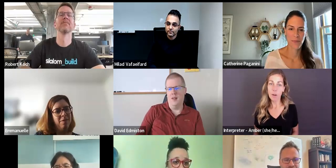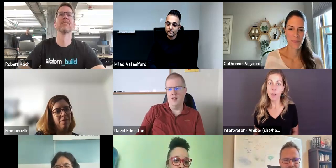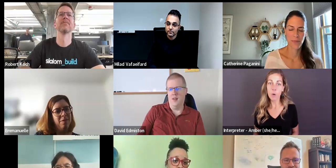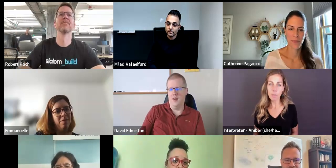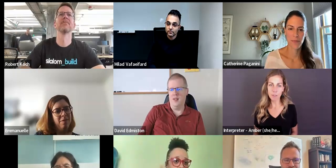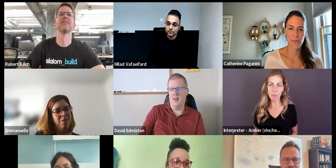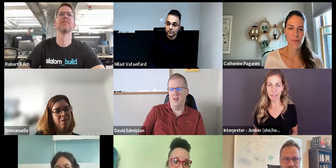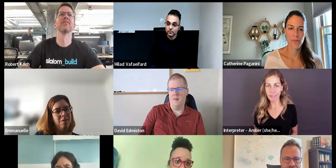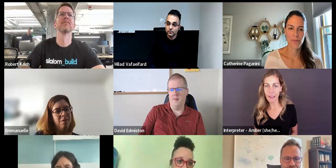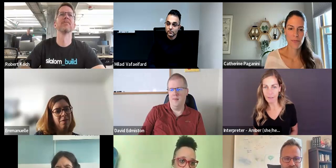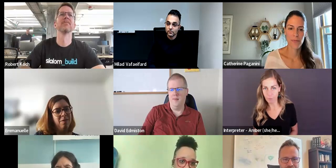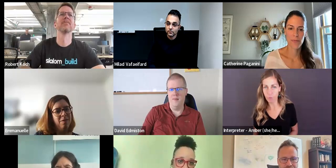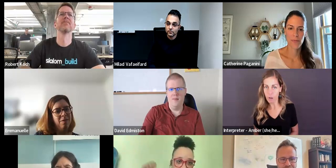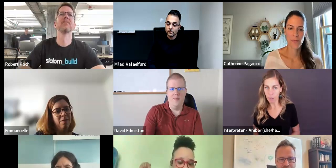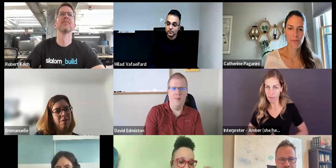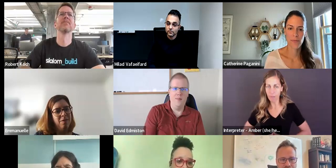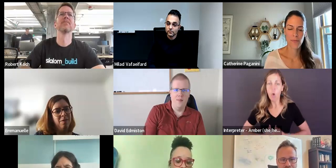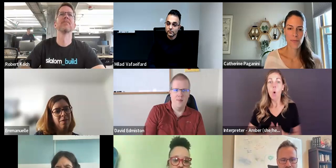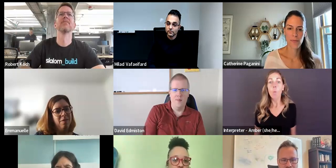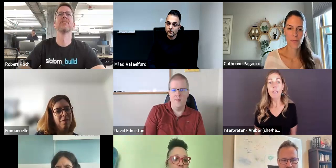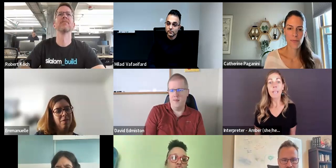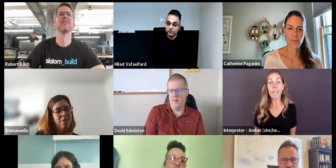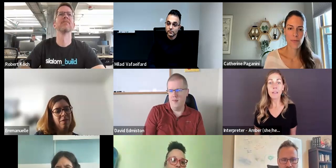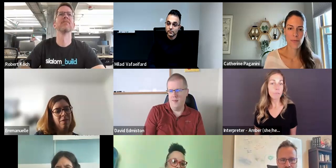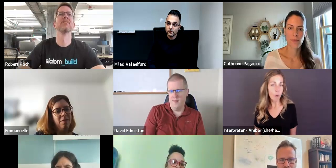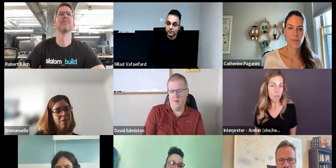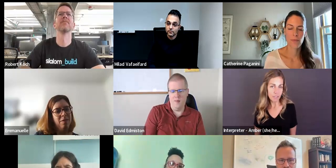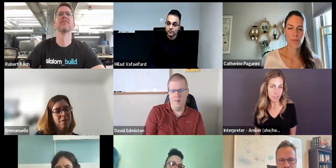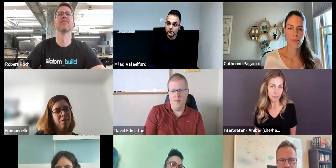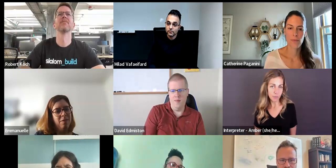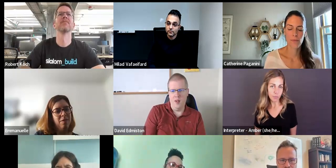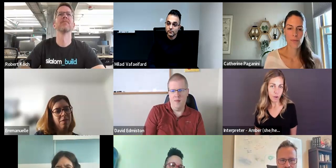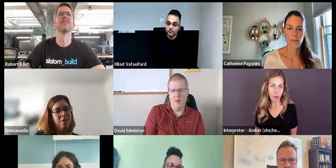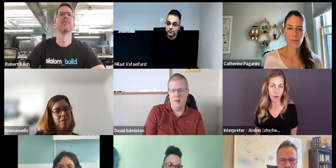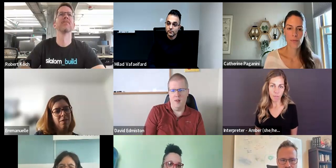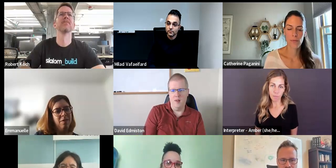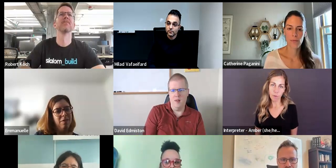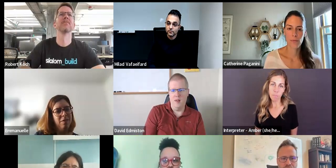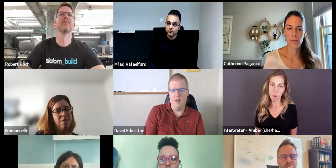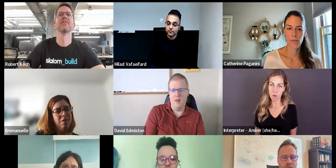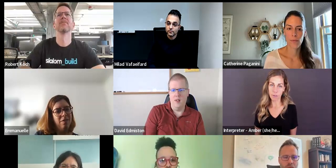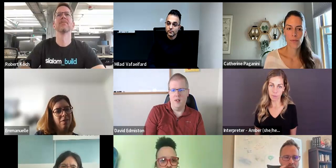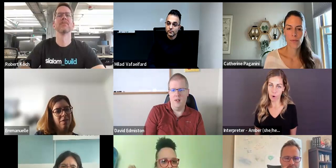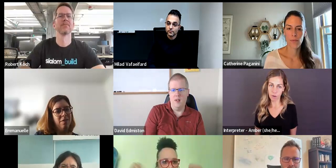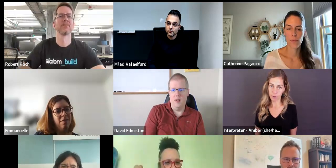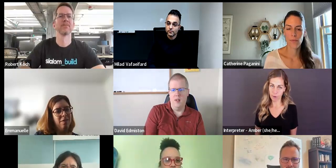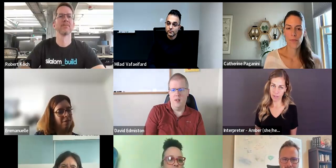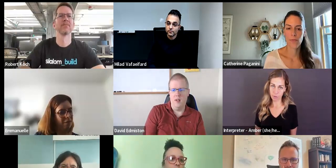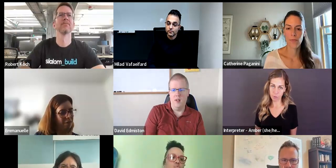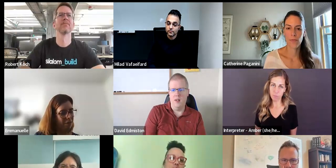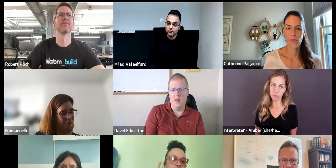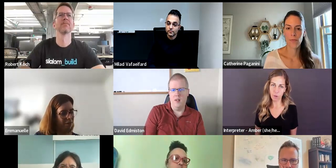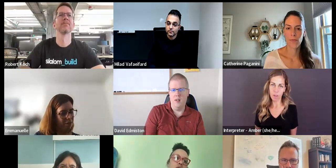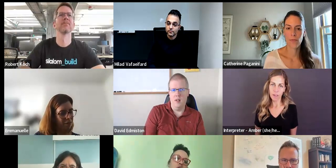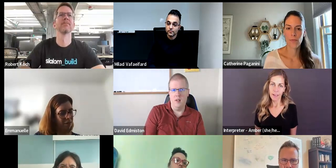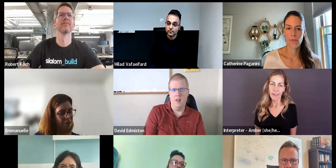Okay. All right, going back to my list. I had three documents. We need volunteers from our deaf hard of hearing